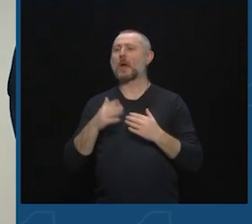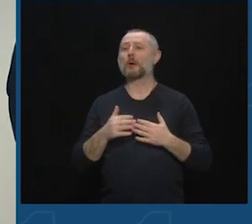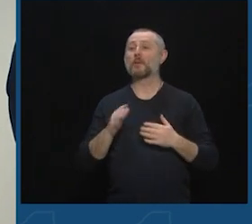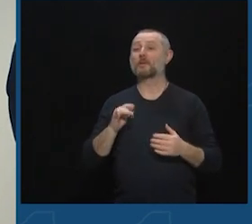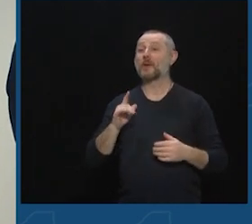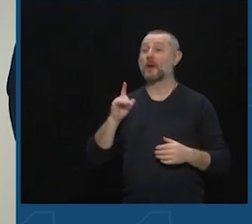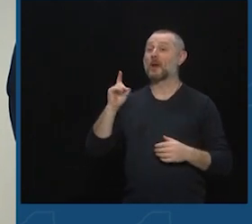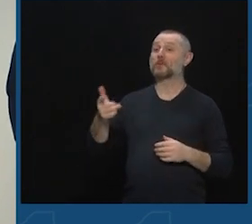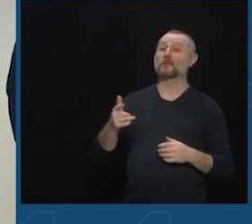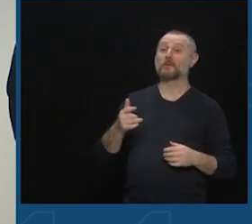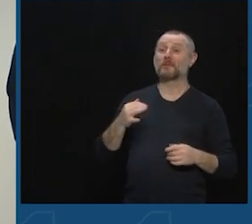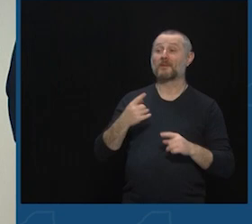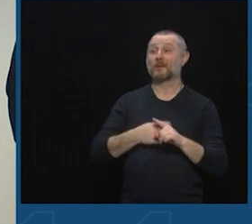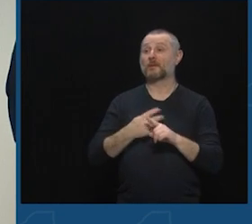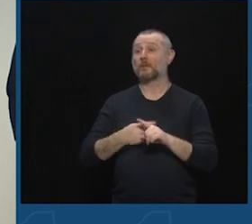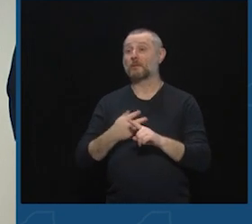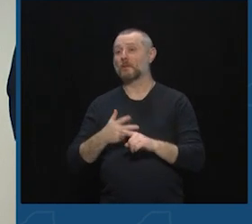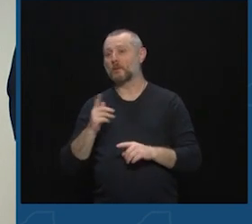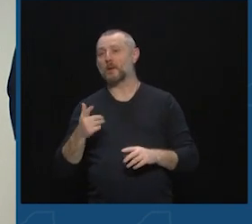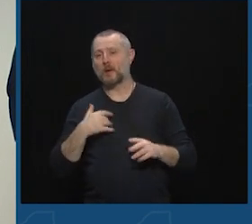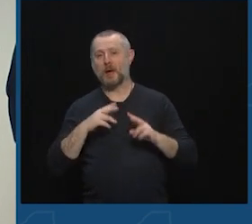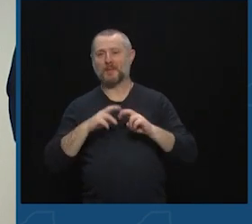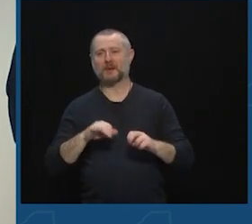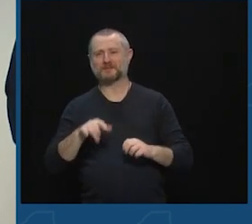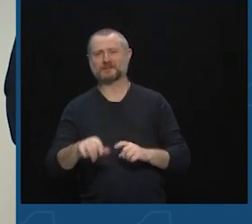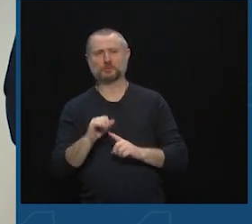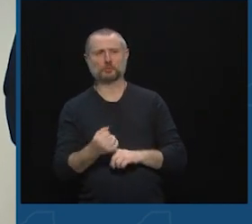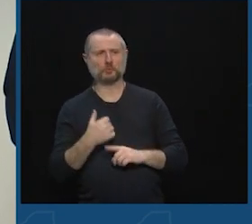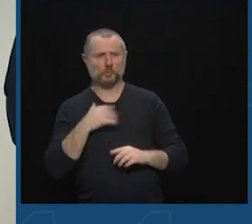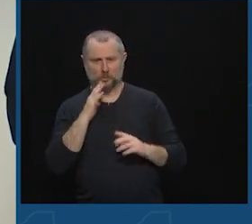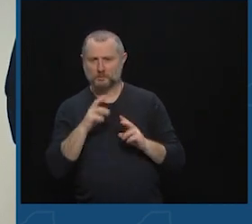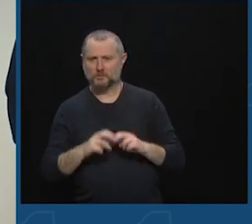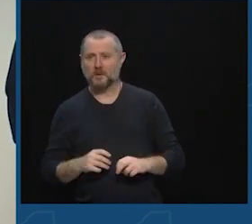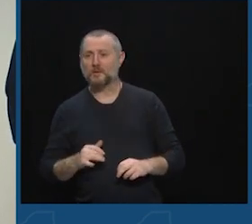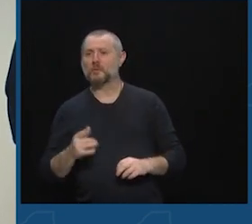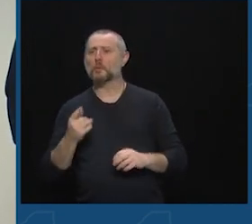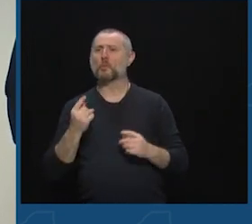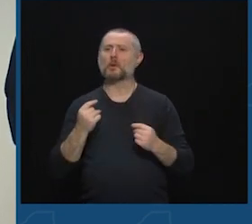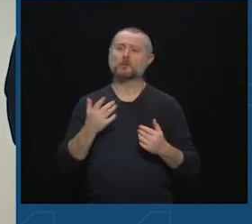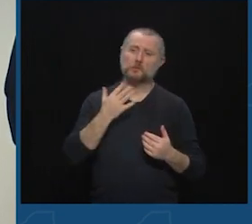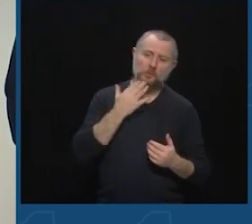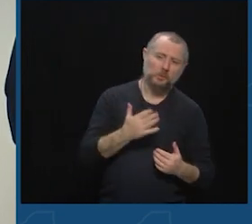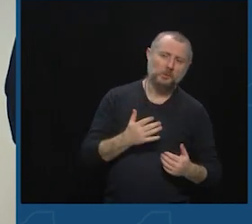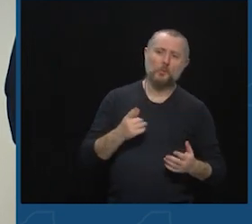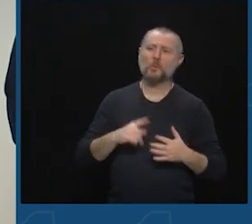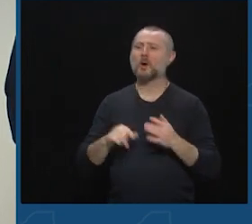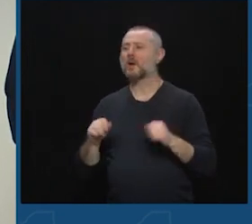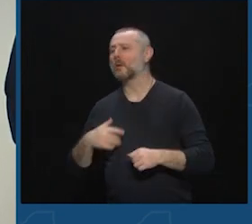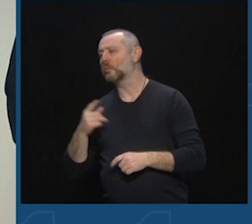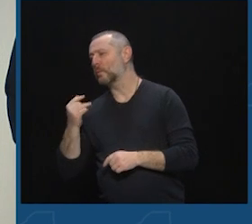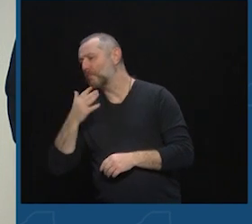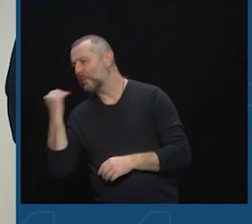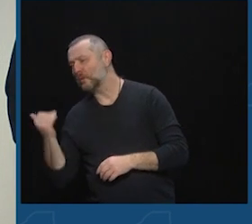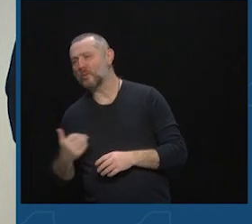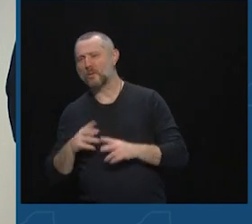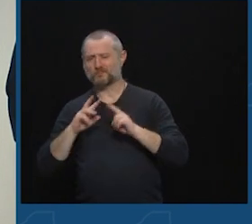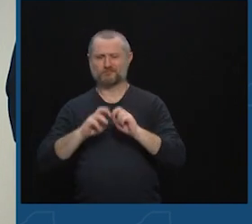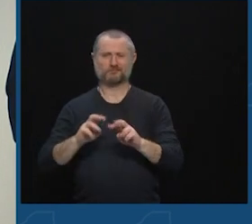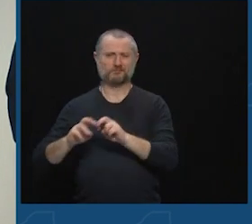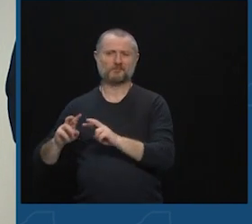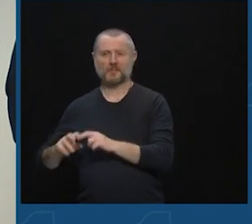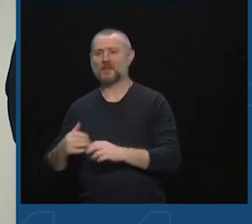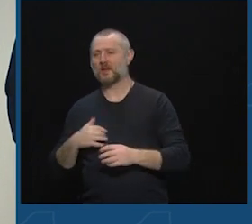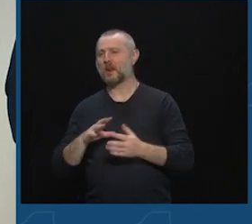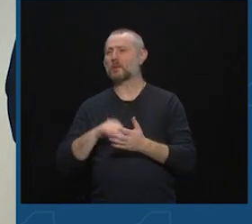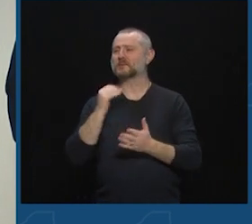We always do. We want to know best practices that were engaged, where we could have done better. We'll tabletop it and say any lessons learned for the